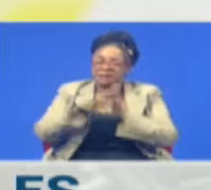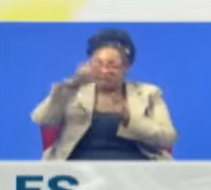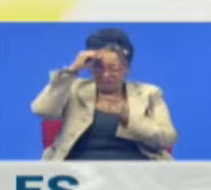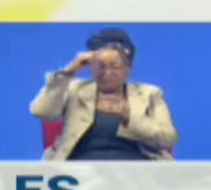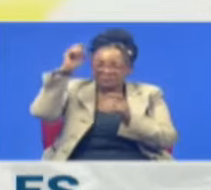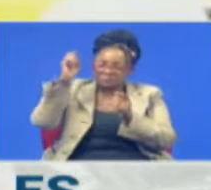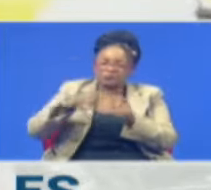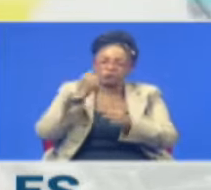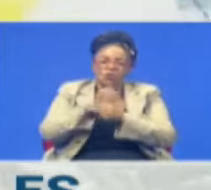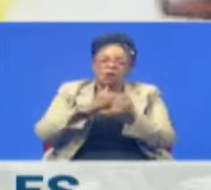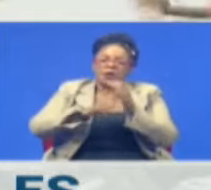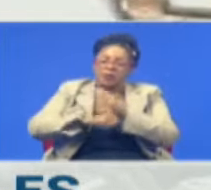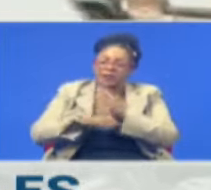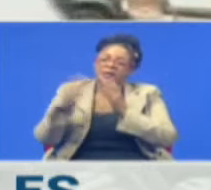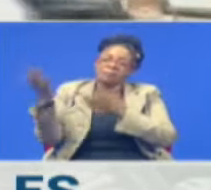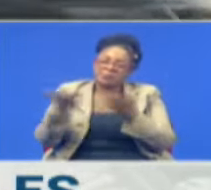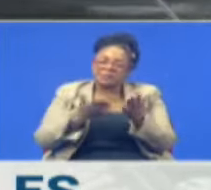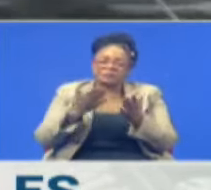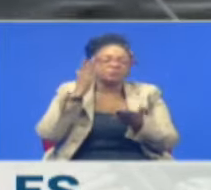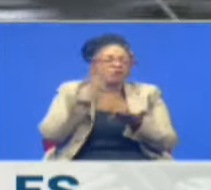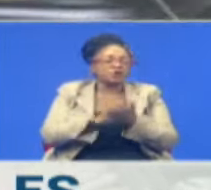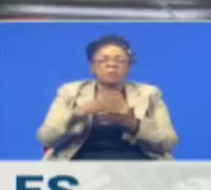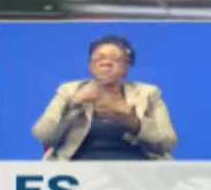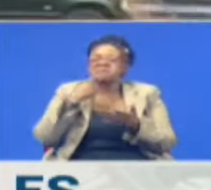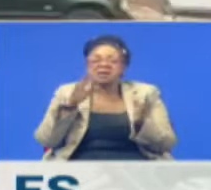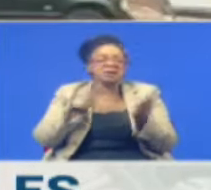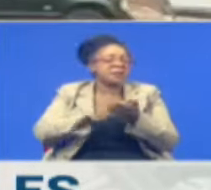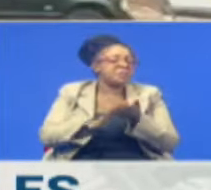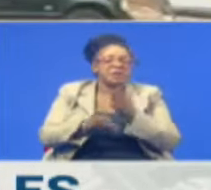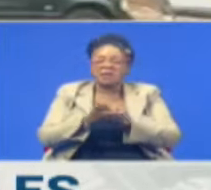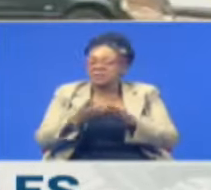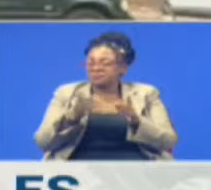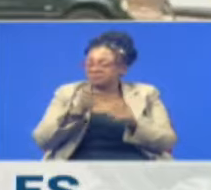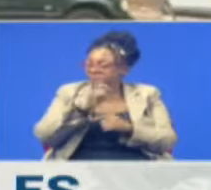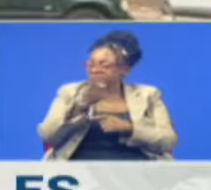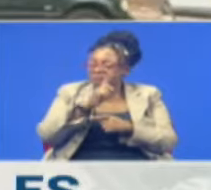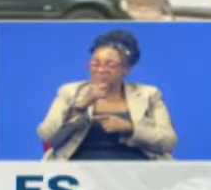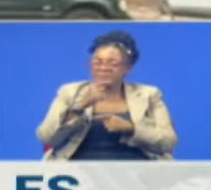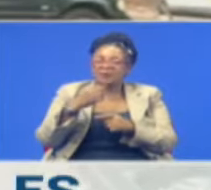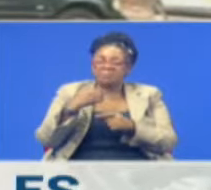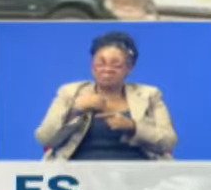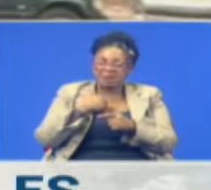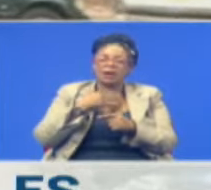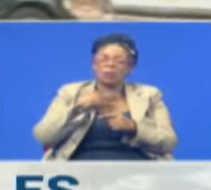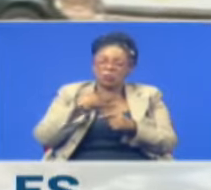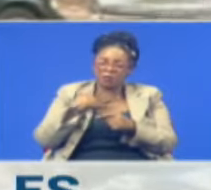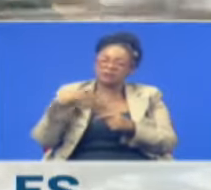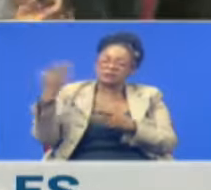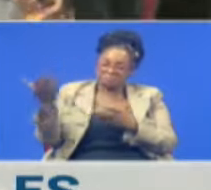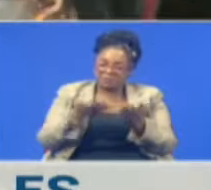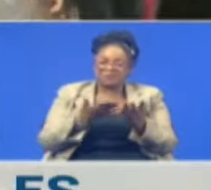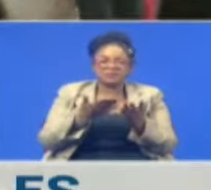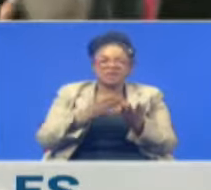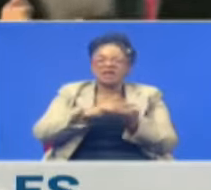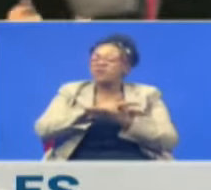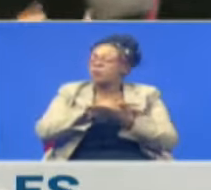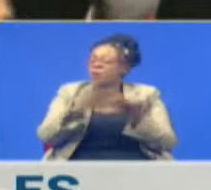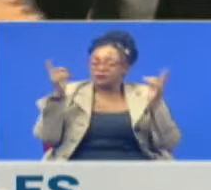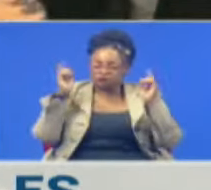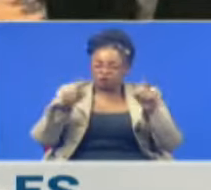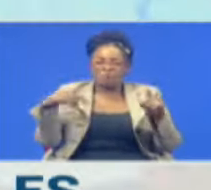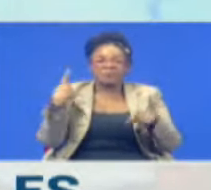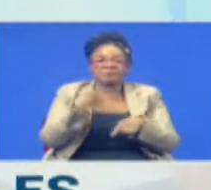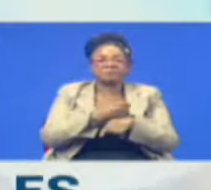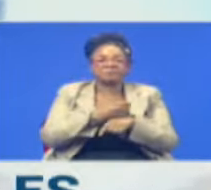mikazo, ikuje. Waje kusema tu ati hakuna, hakuna. Watie mkazo hiyo kitu ikuje, hata mimi nichanjwe. Sisi watu wa chini tuchanjwe. The government had